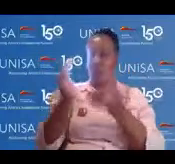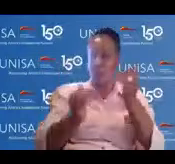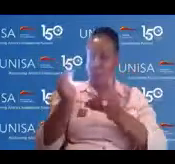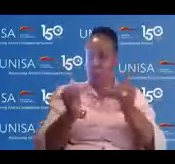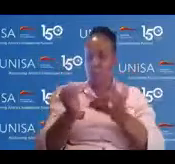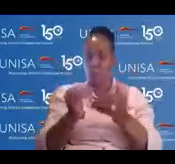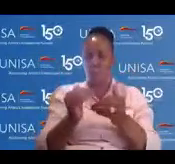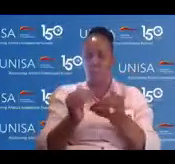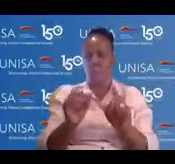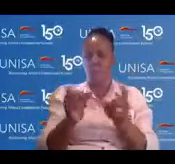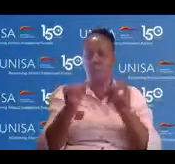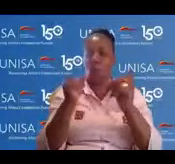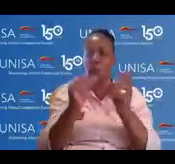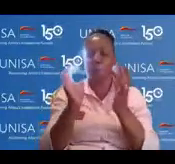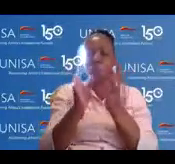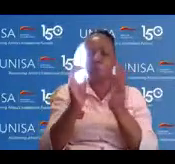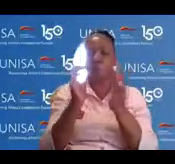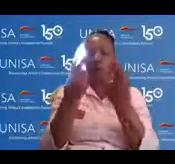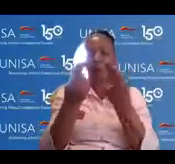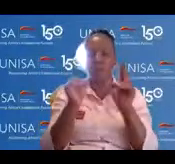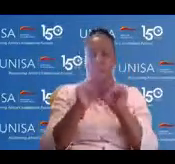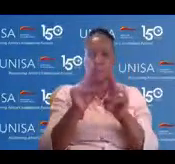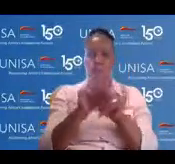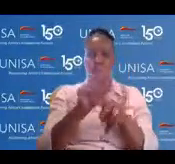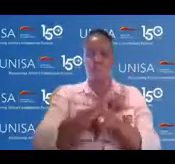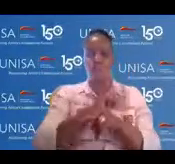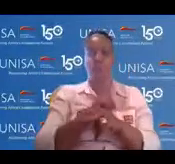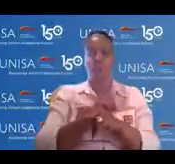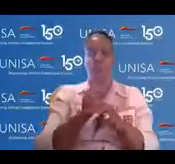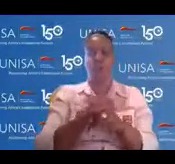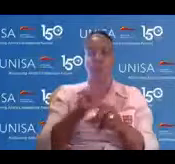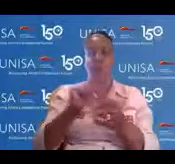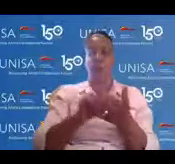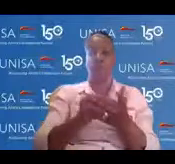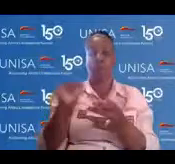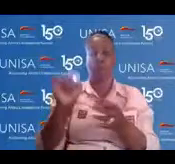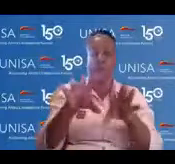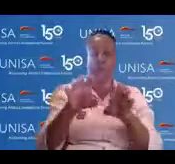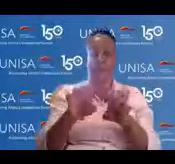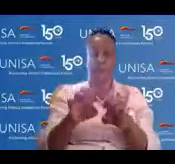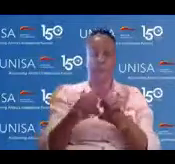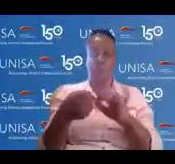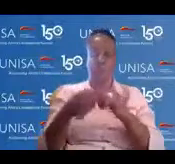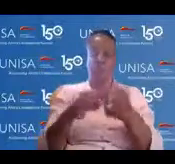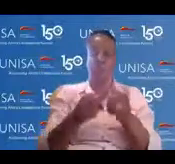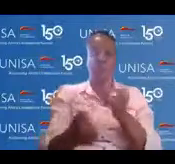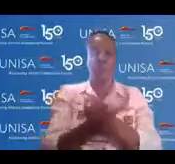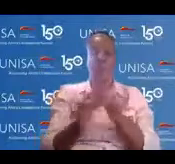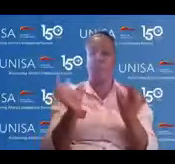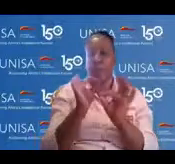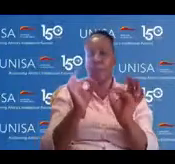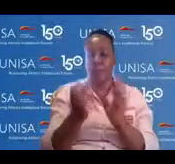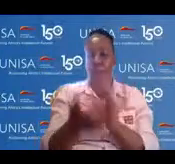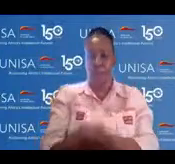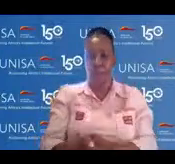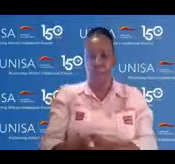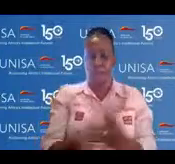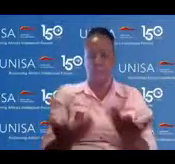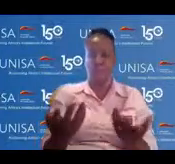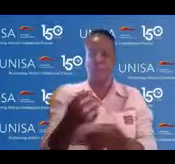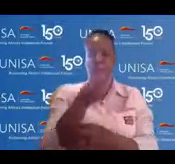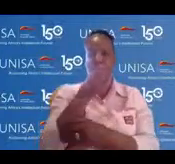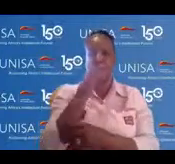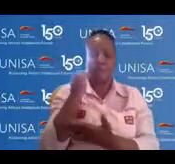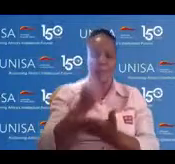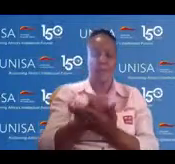contact the university so that when you write exams, you don't have a problem. And I must say,